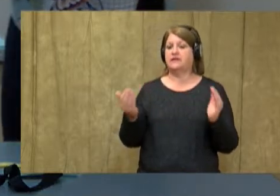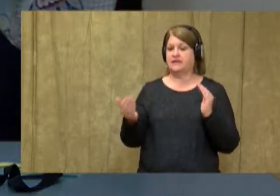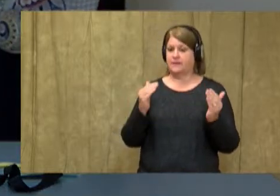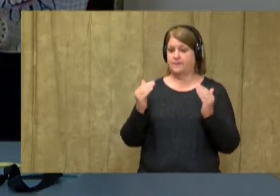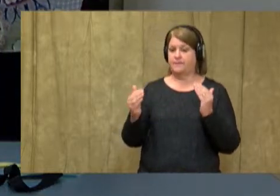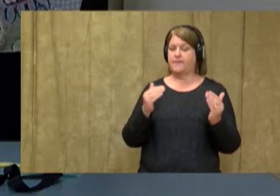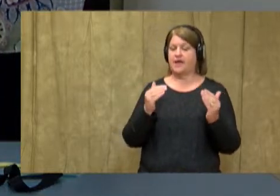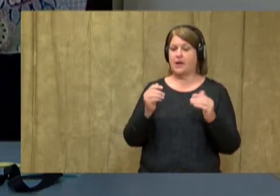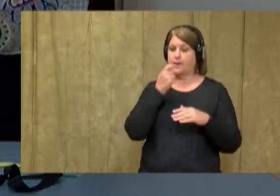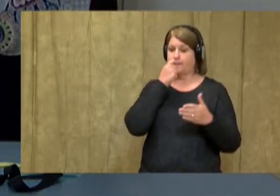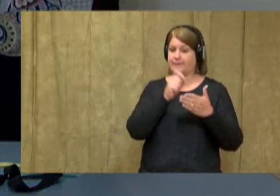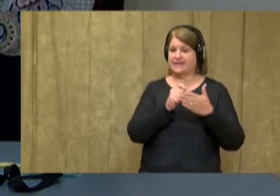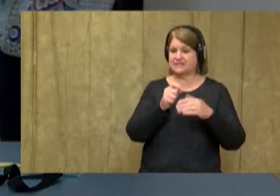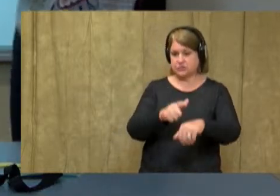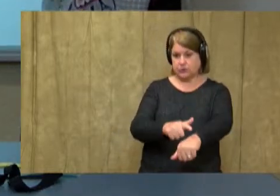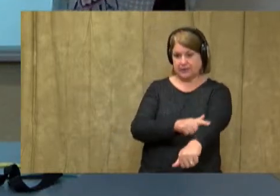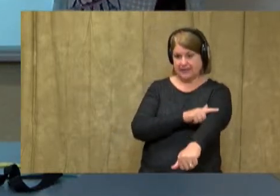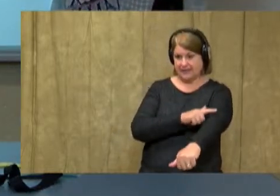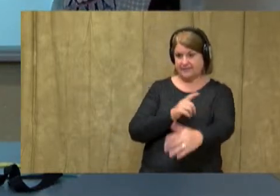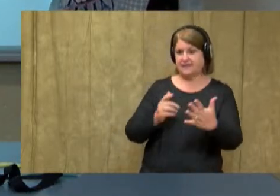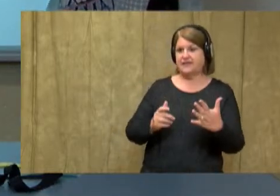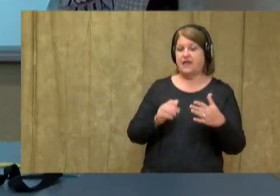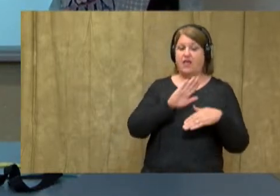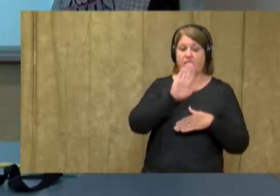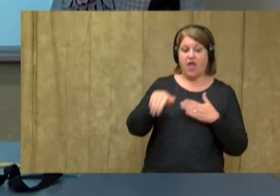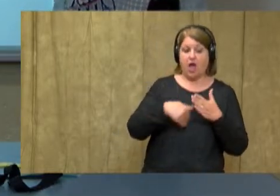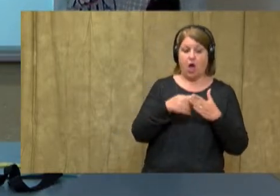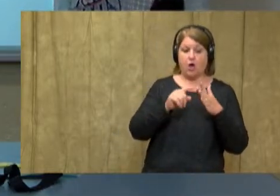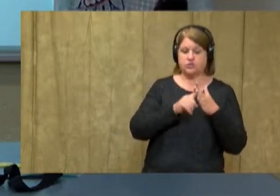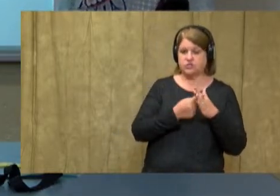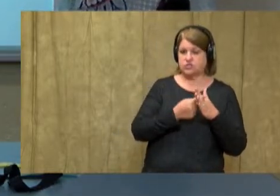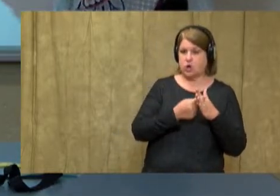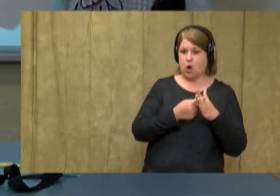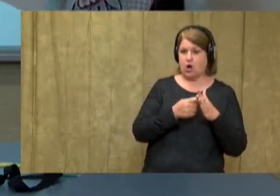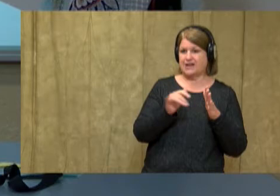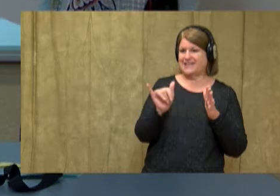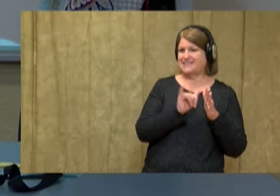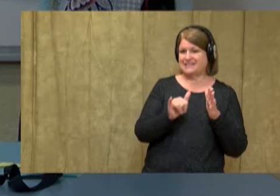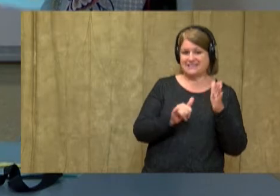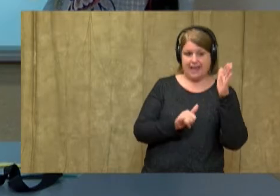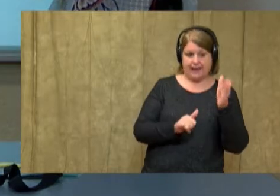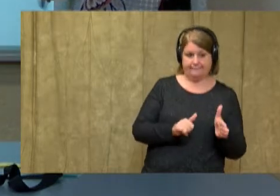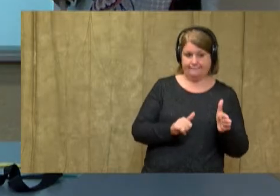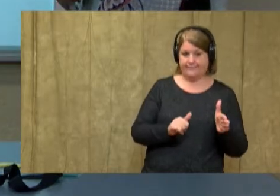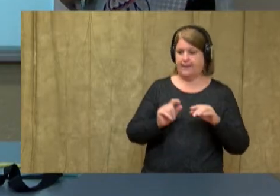They all start at the same point, but they end at different points.